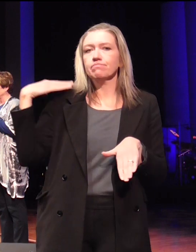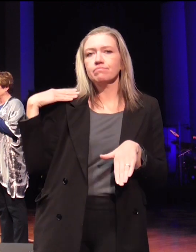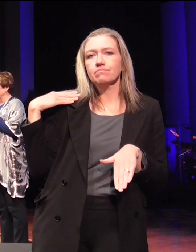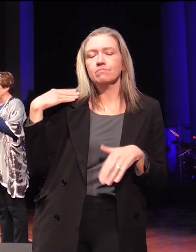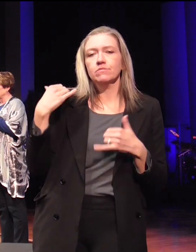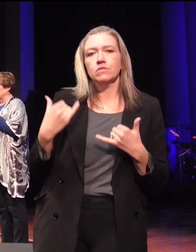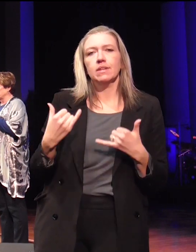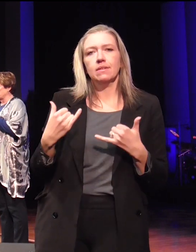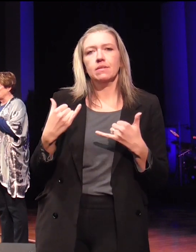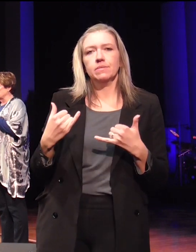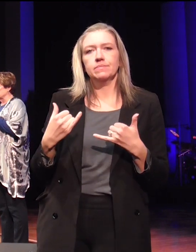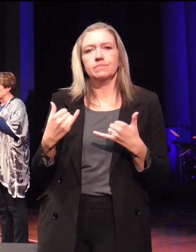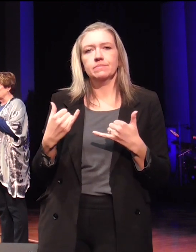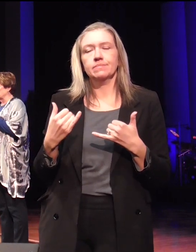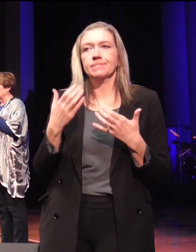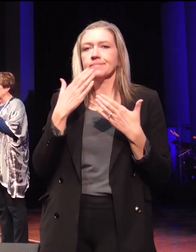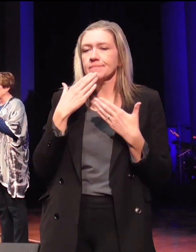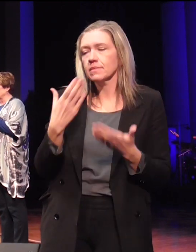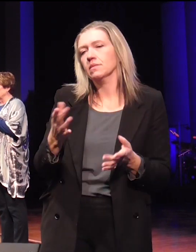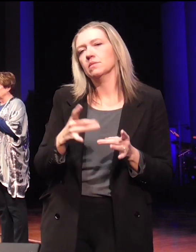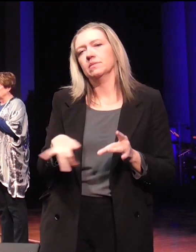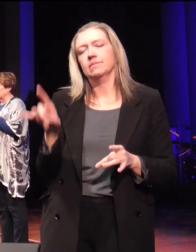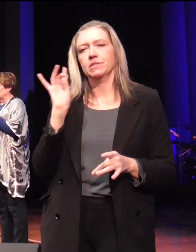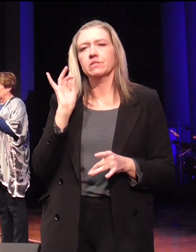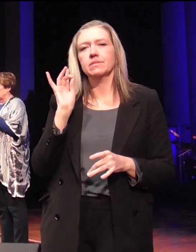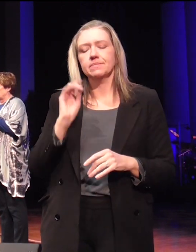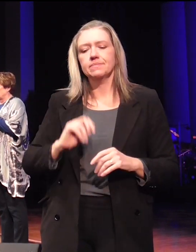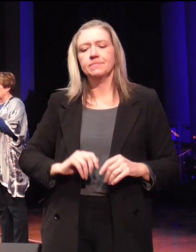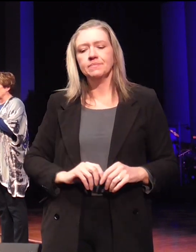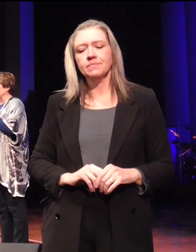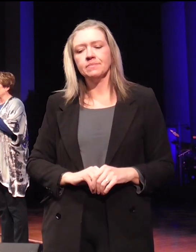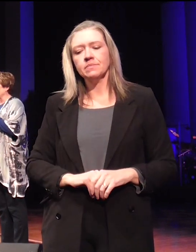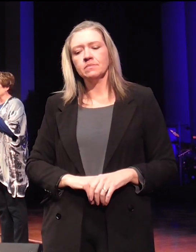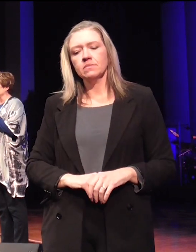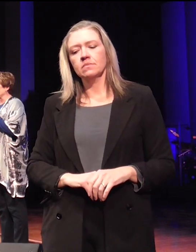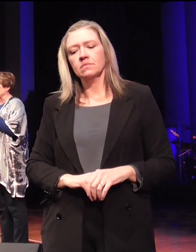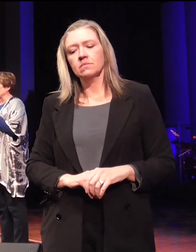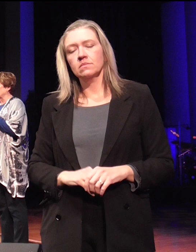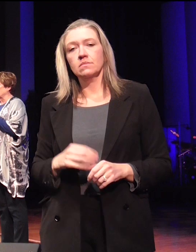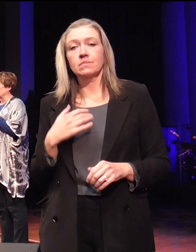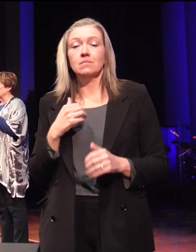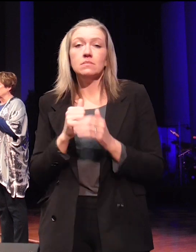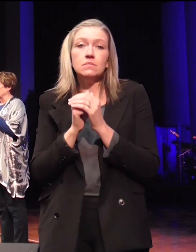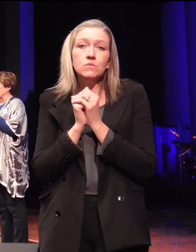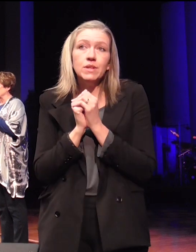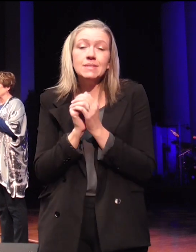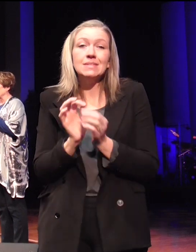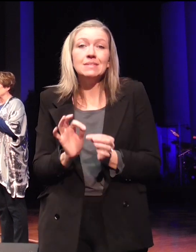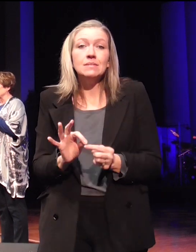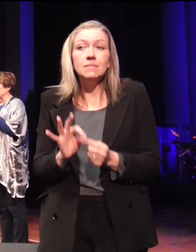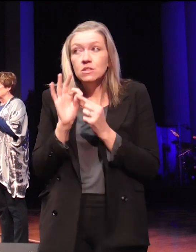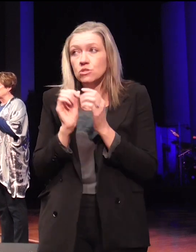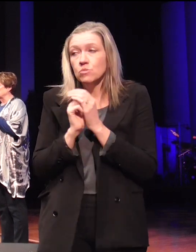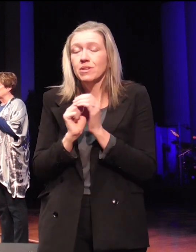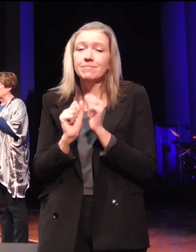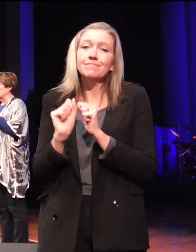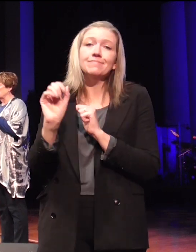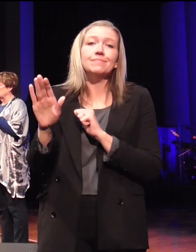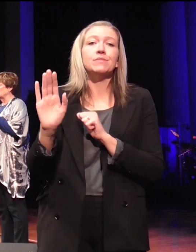now. Thank you, Spirit. And I pray a special prayer for her family as